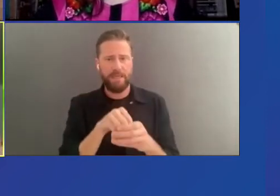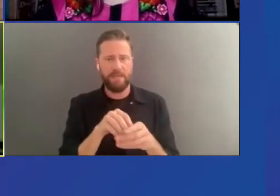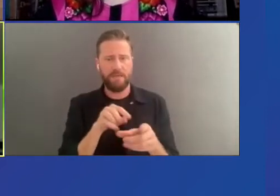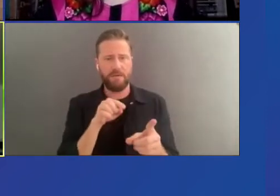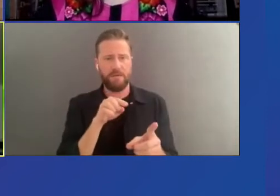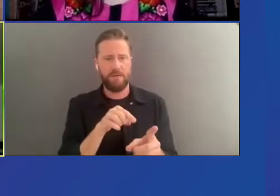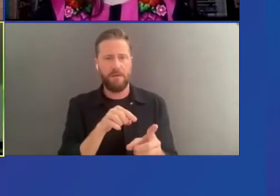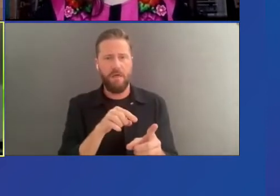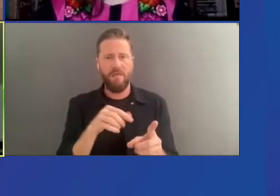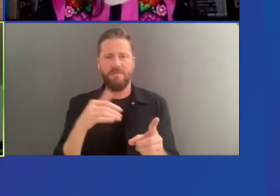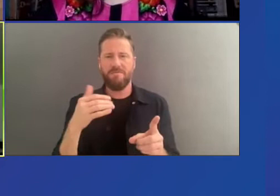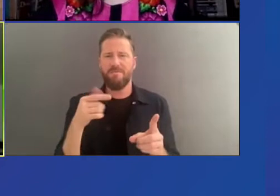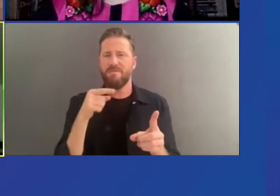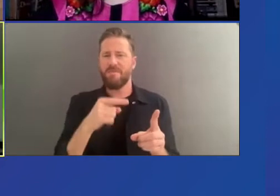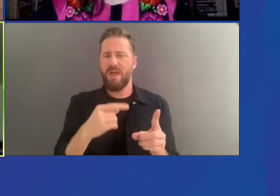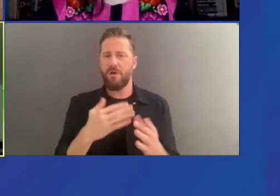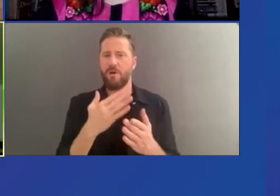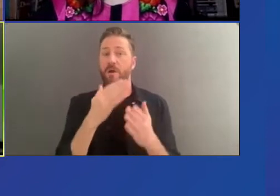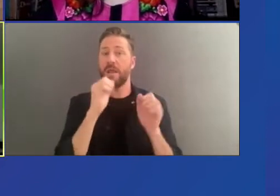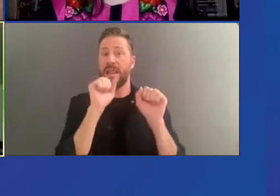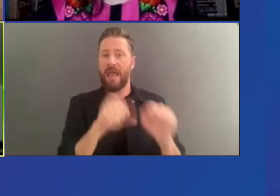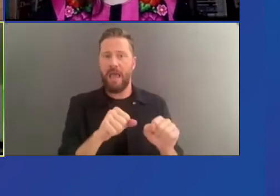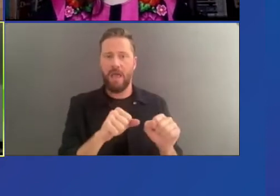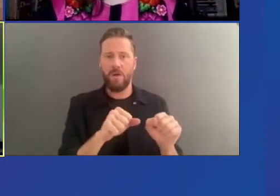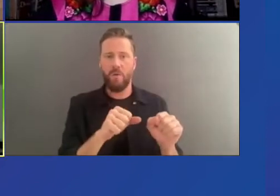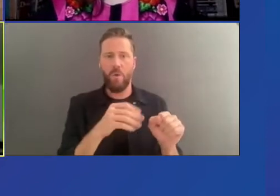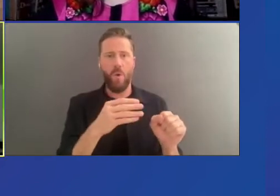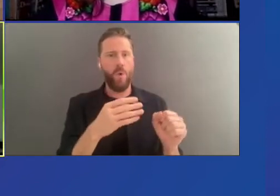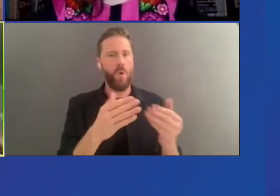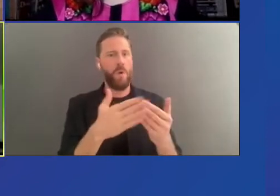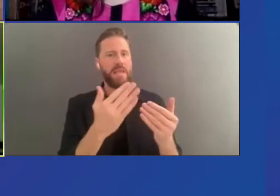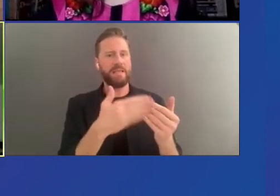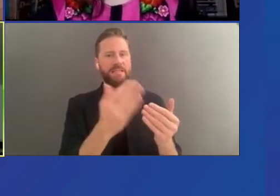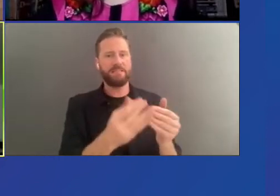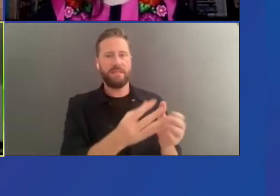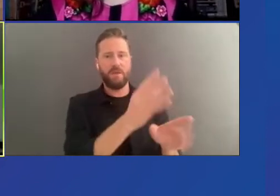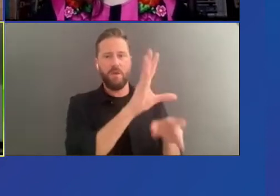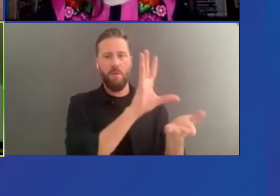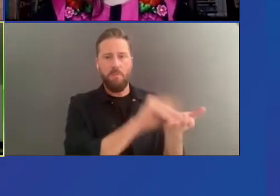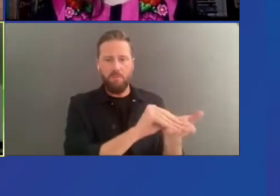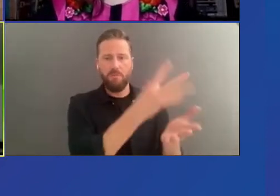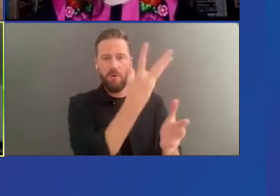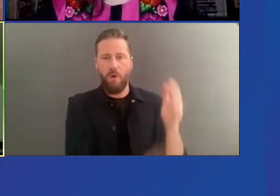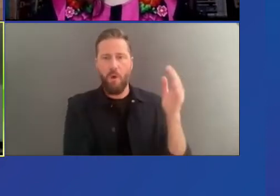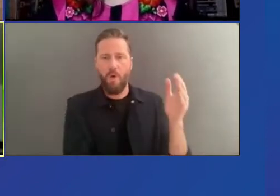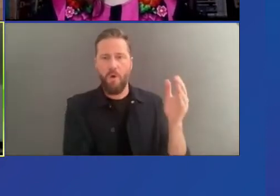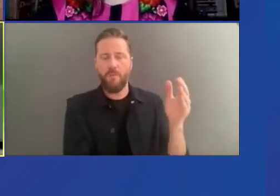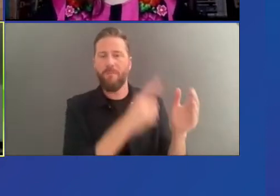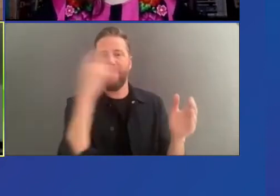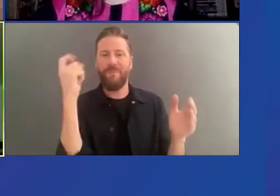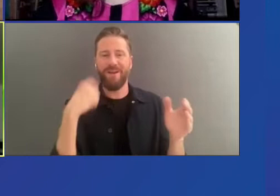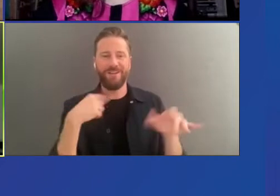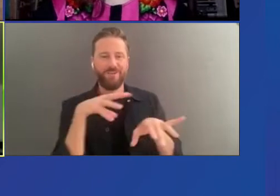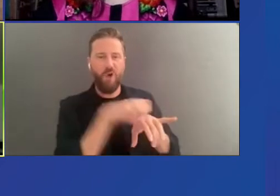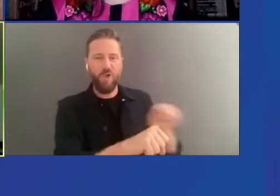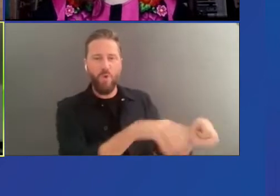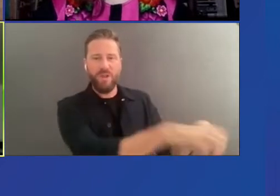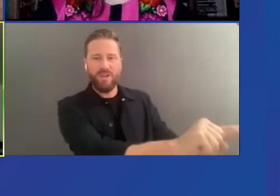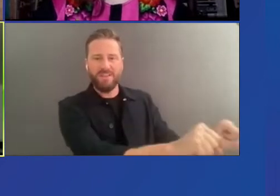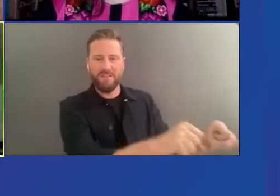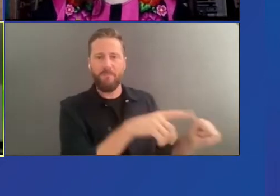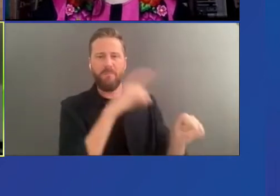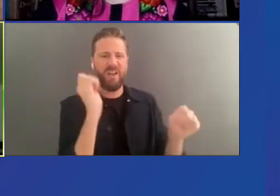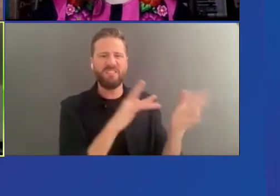there's a threat for their erasure, because of colonialism, because of it,